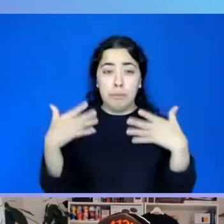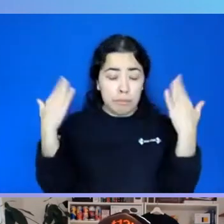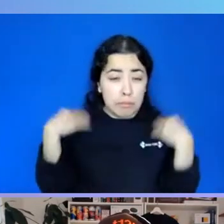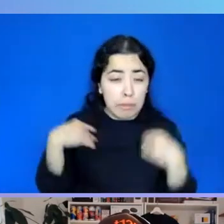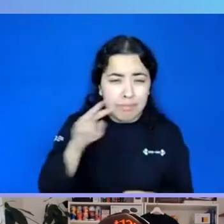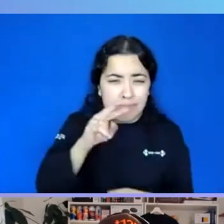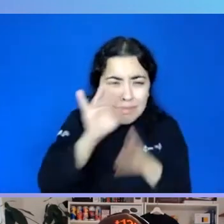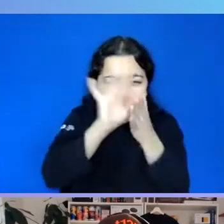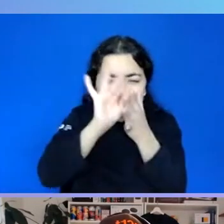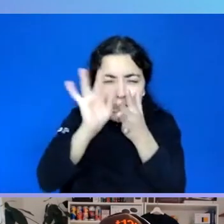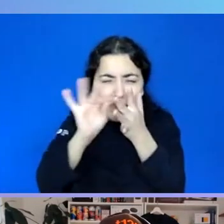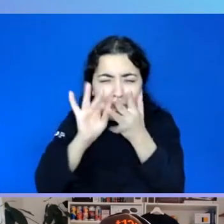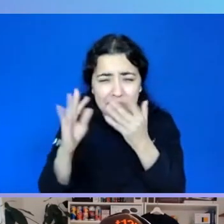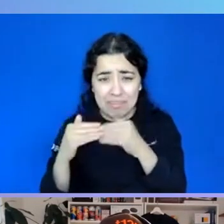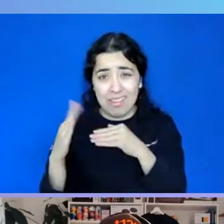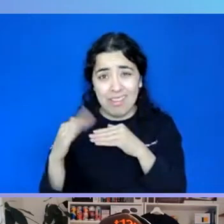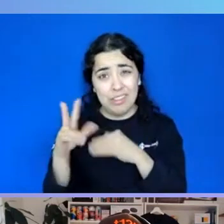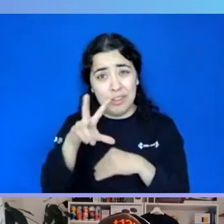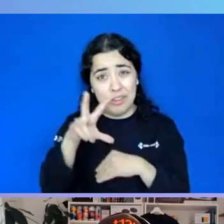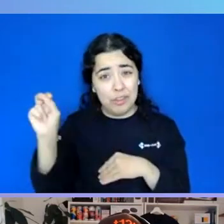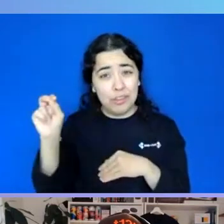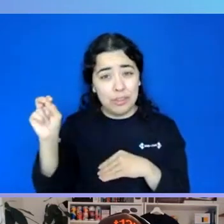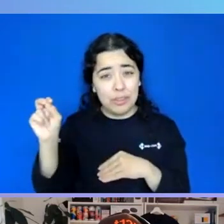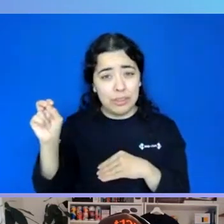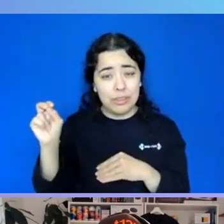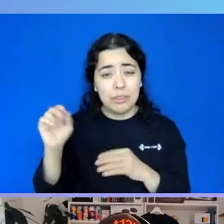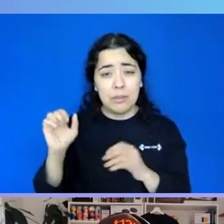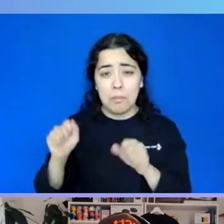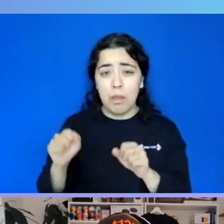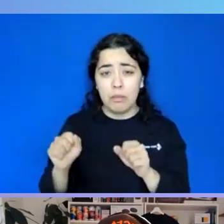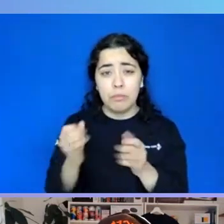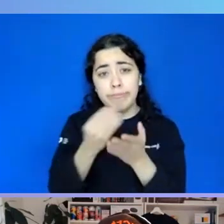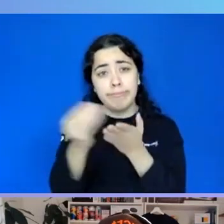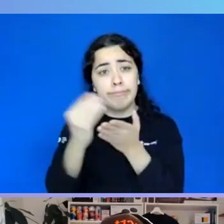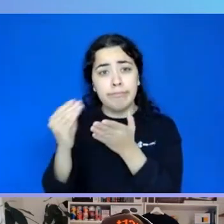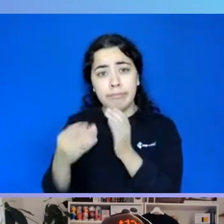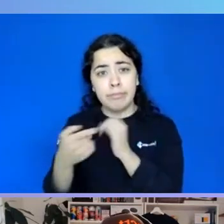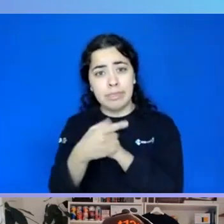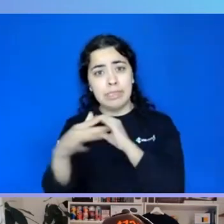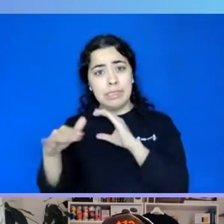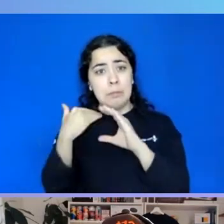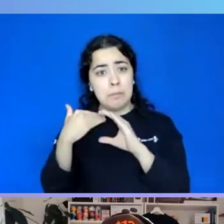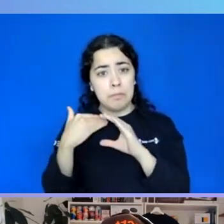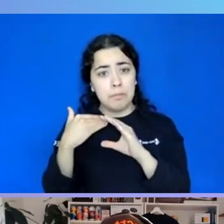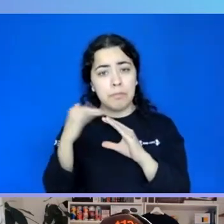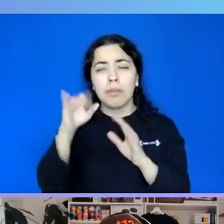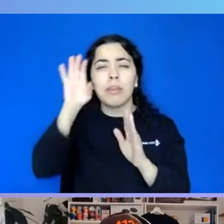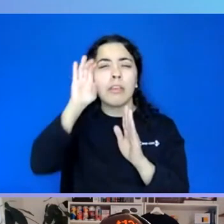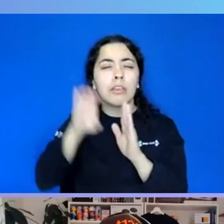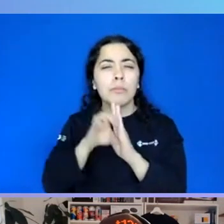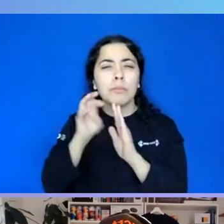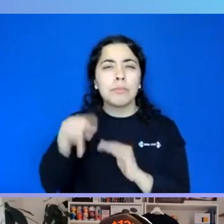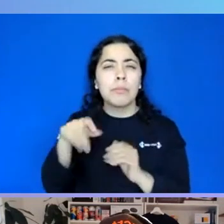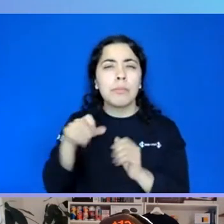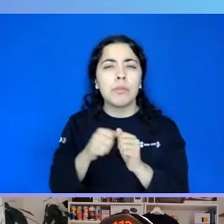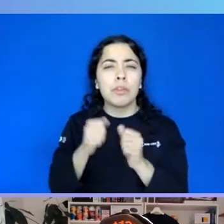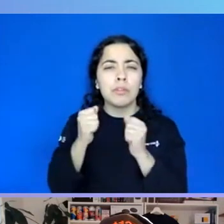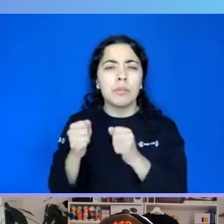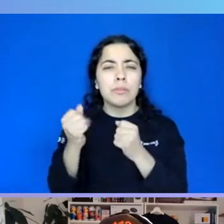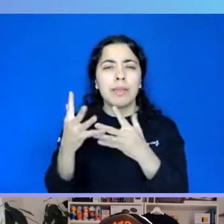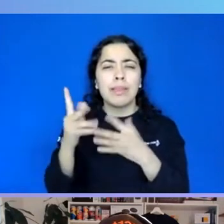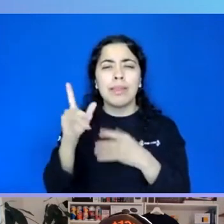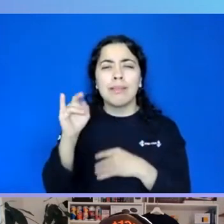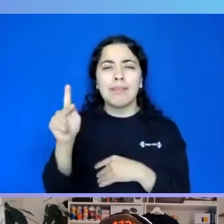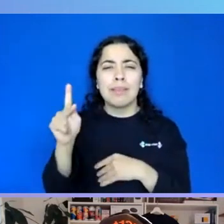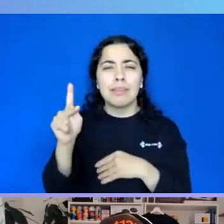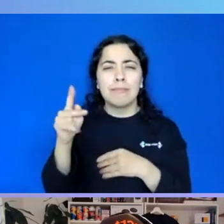30 call to actions here on this in this email. So it's an image map with a lot of links in it.